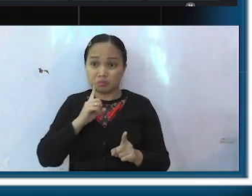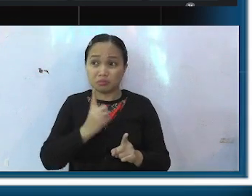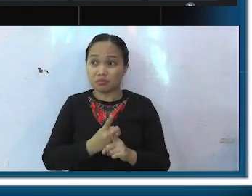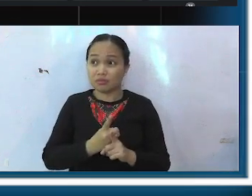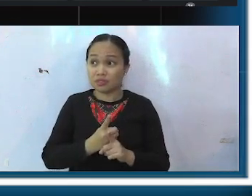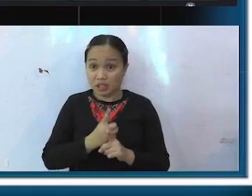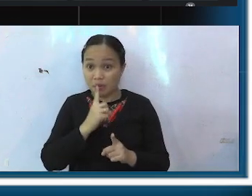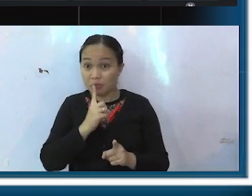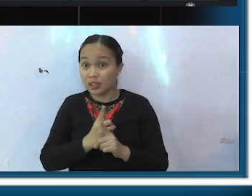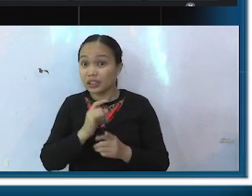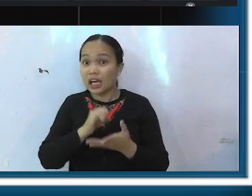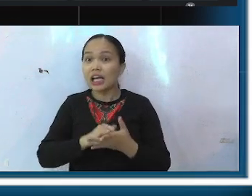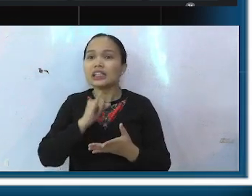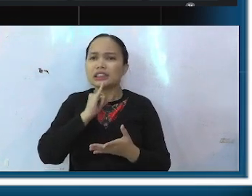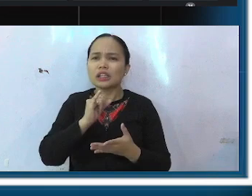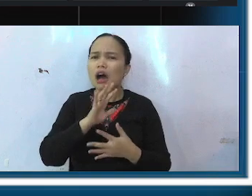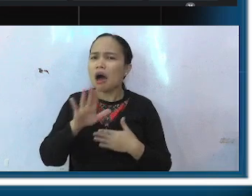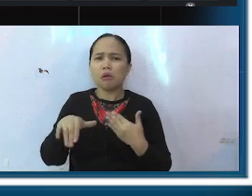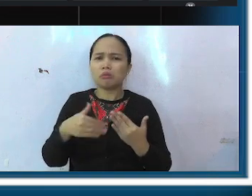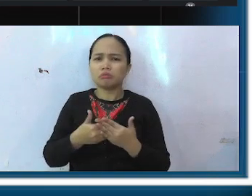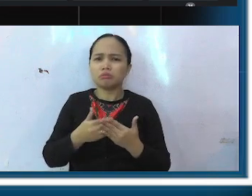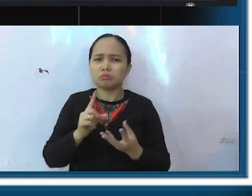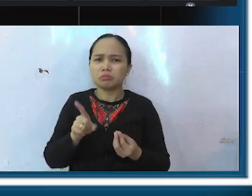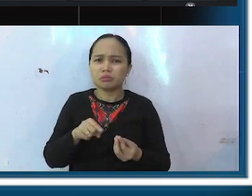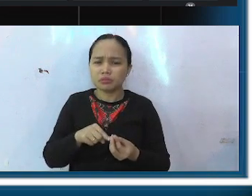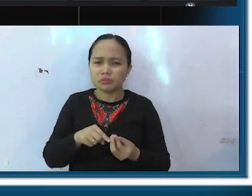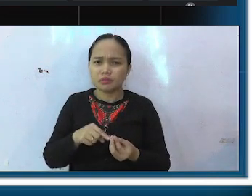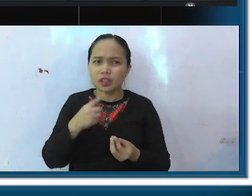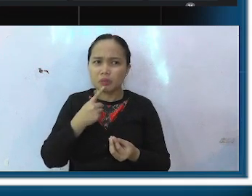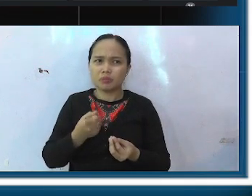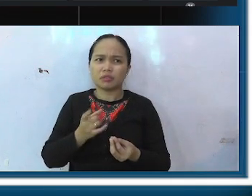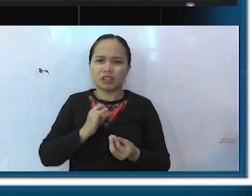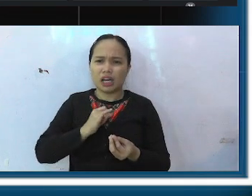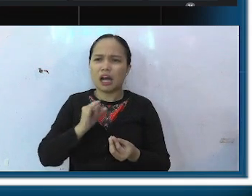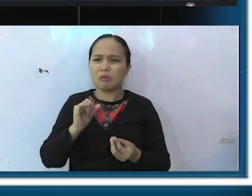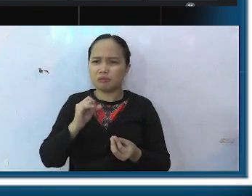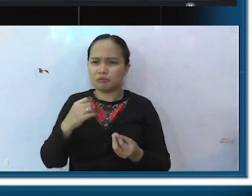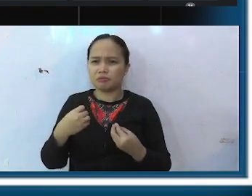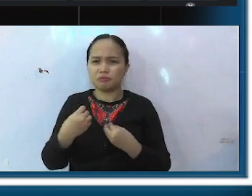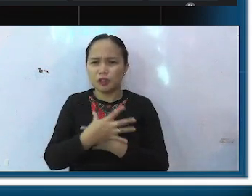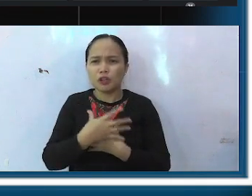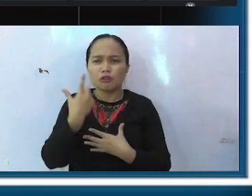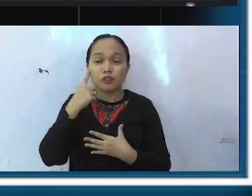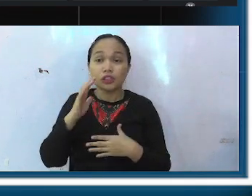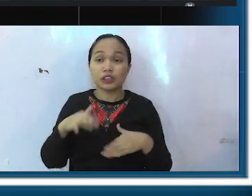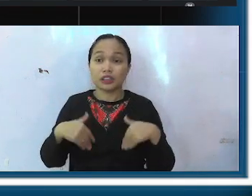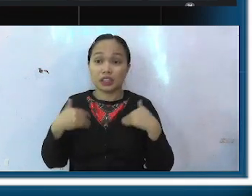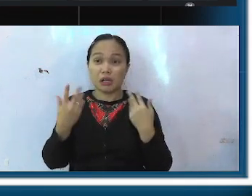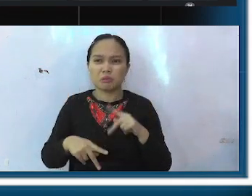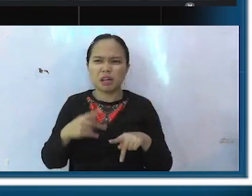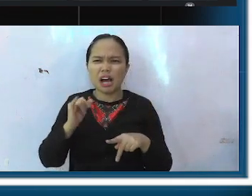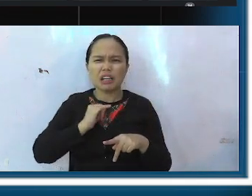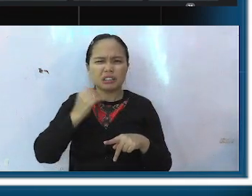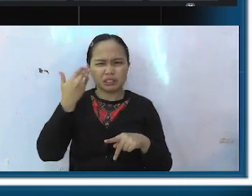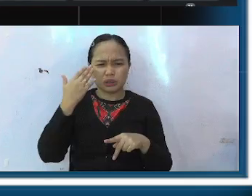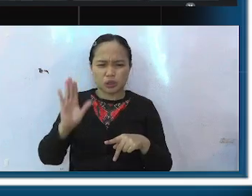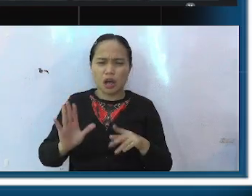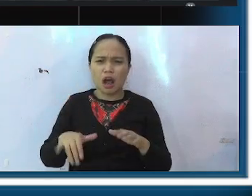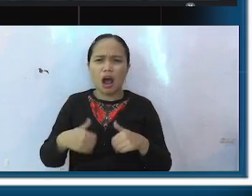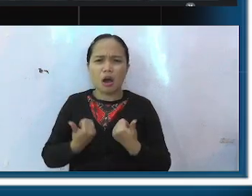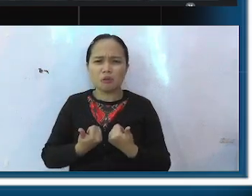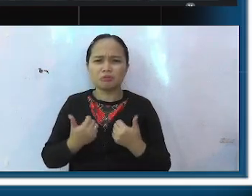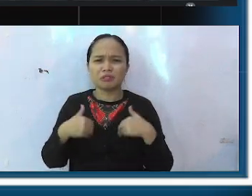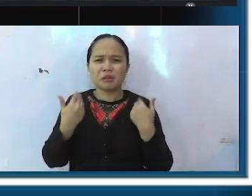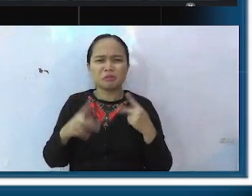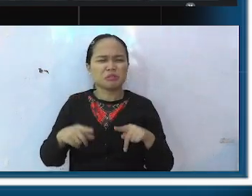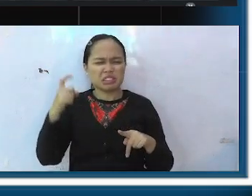right? That's what it's all about. Amen. Yeah. I get scared for young people. Yeah. I think young people don't realize how fragile life is.